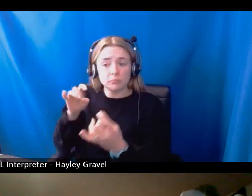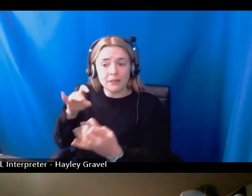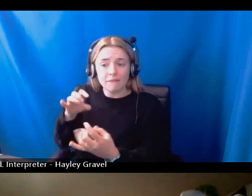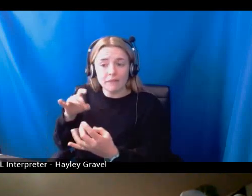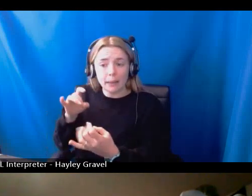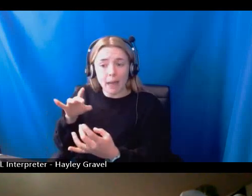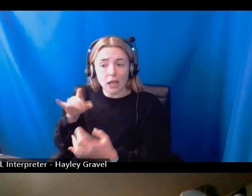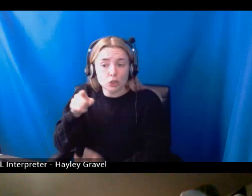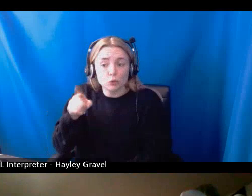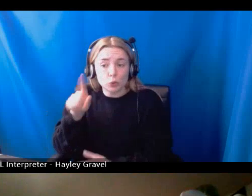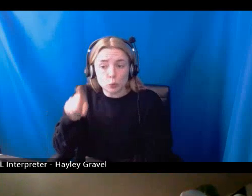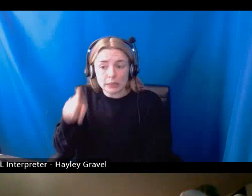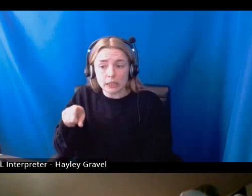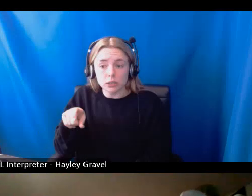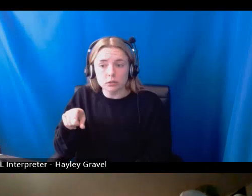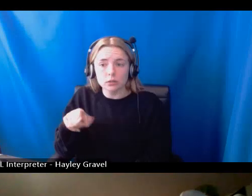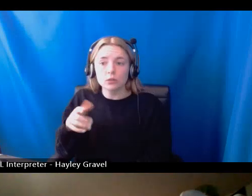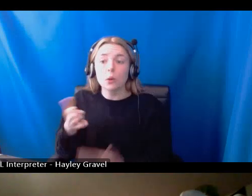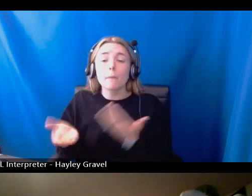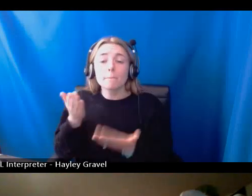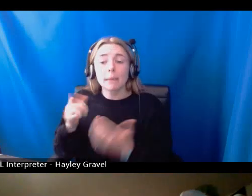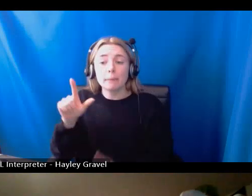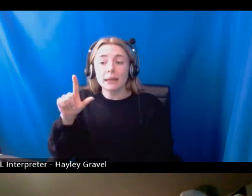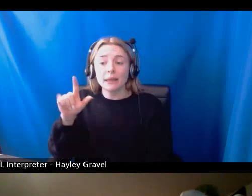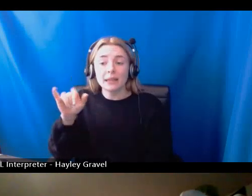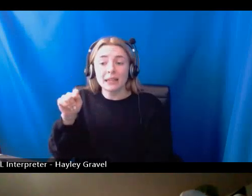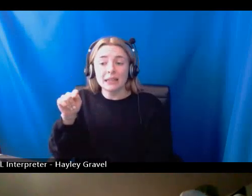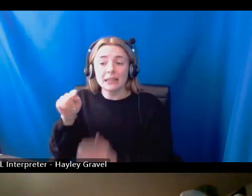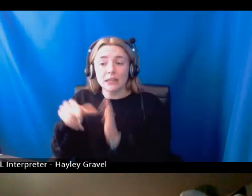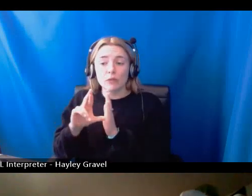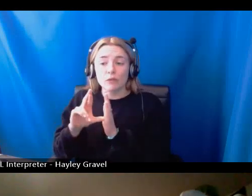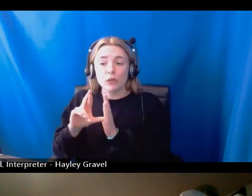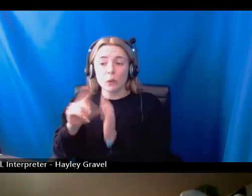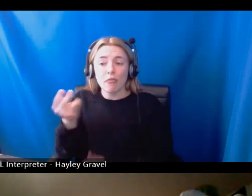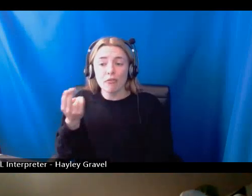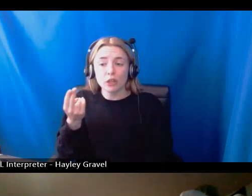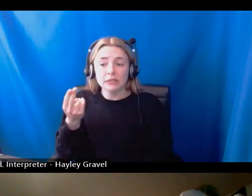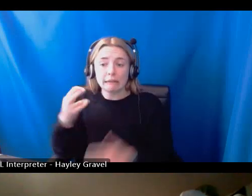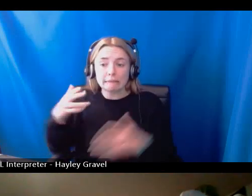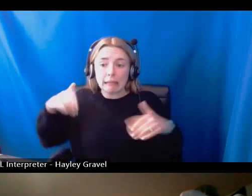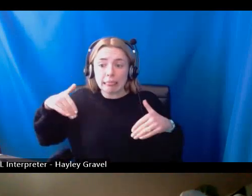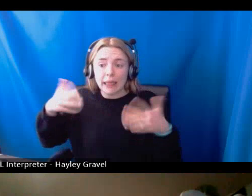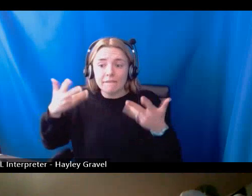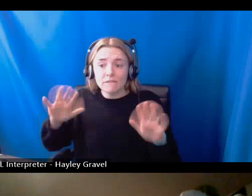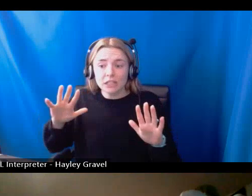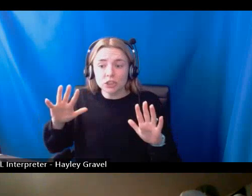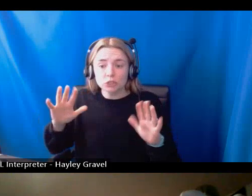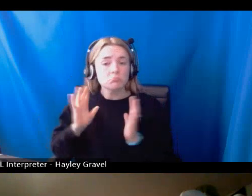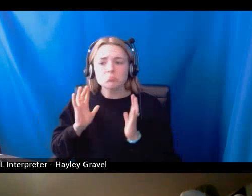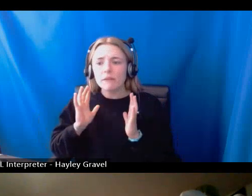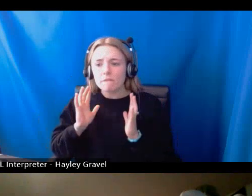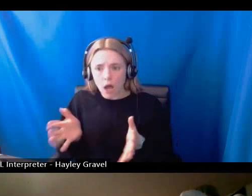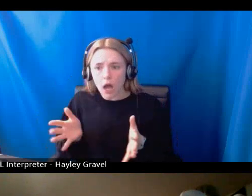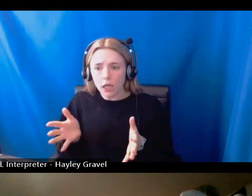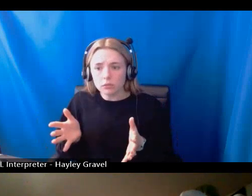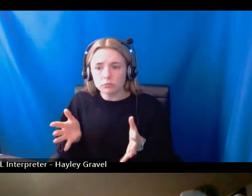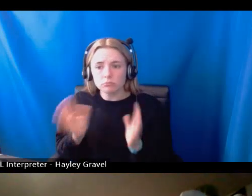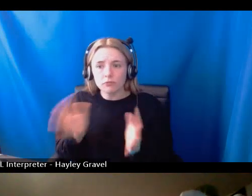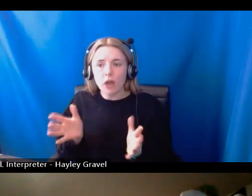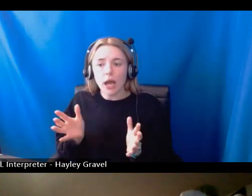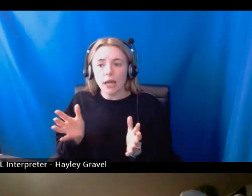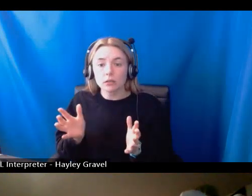need. Okay. So let's say you don't have your lit review done on Thursday. No problem. No problem. I'm setting that